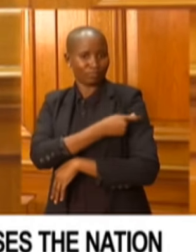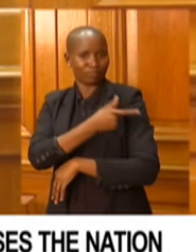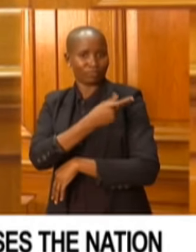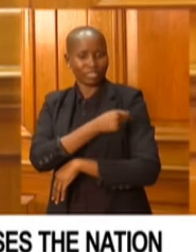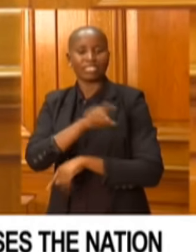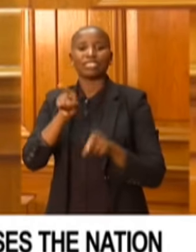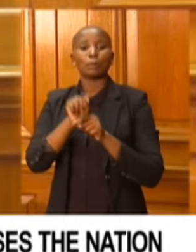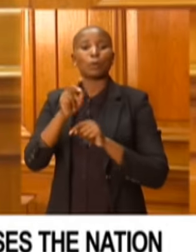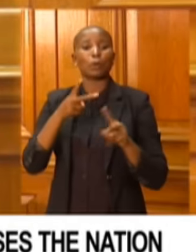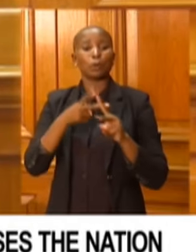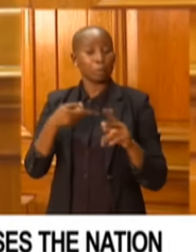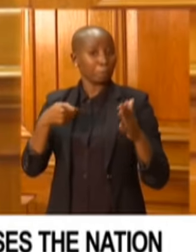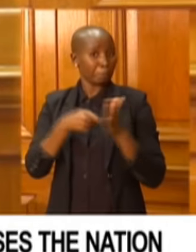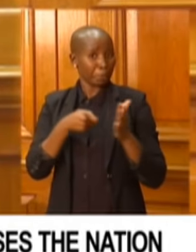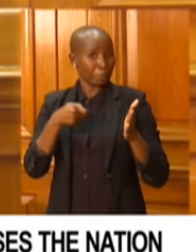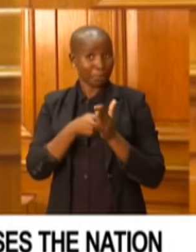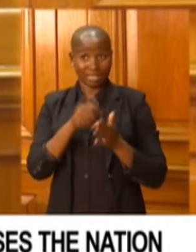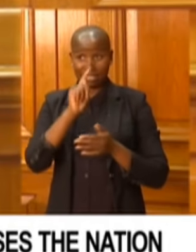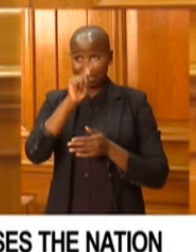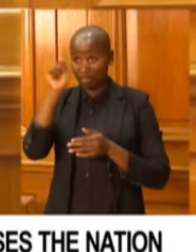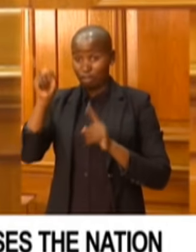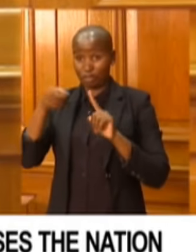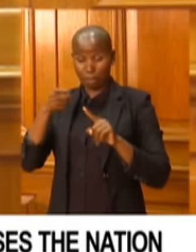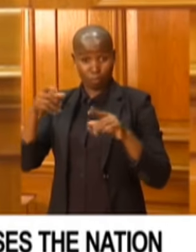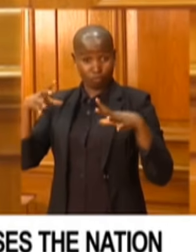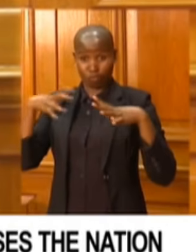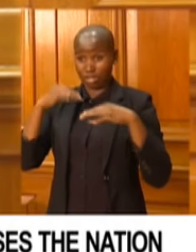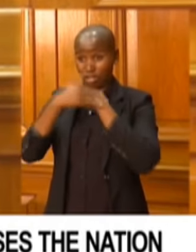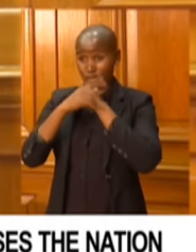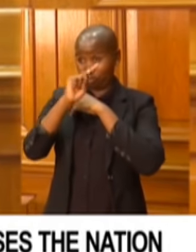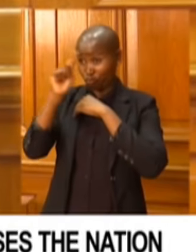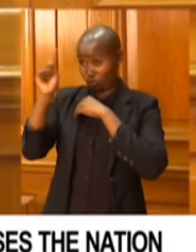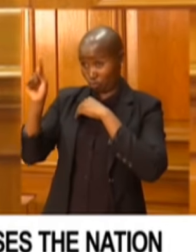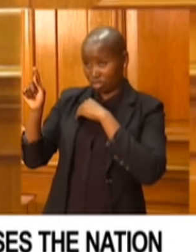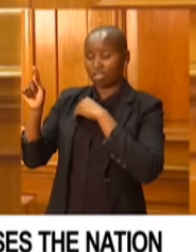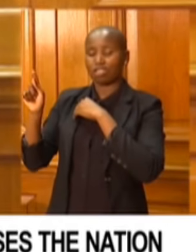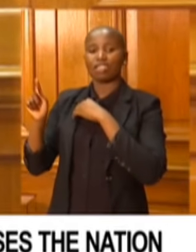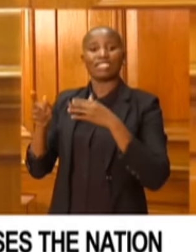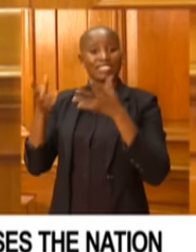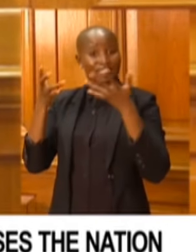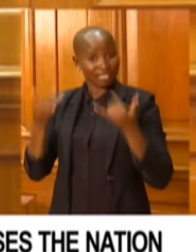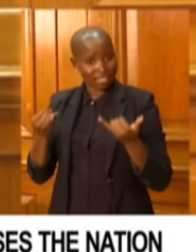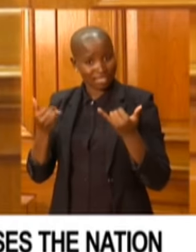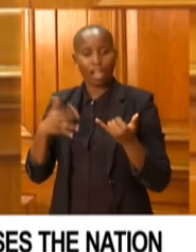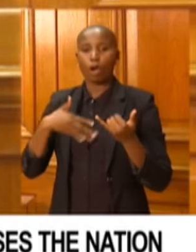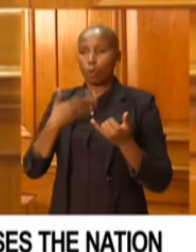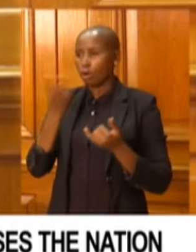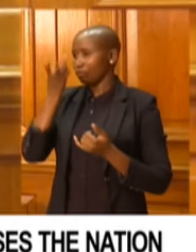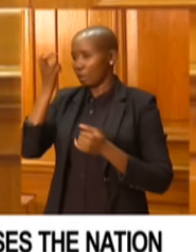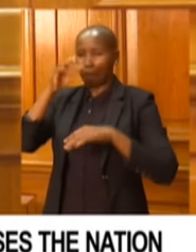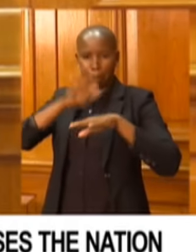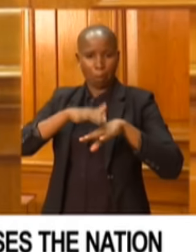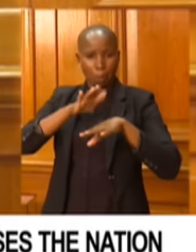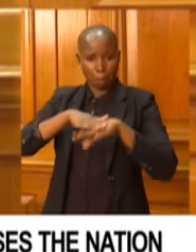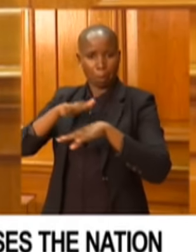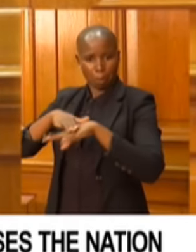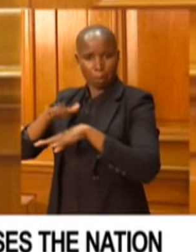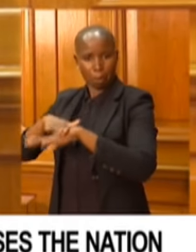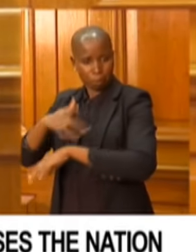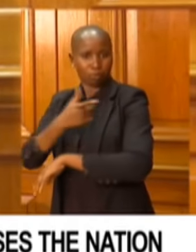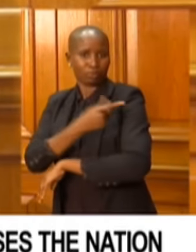purchasing power of wealthier countries, we're exploring all avenues to get as many vaccine